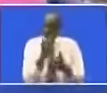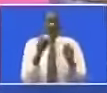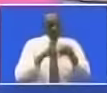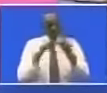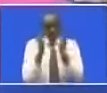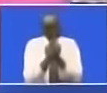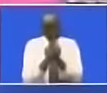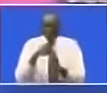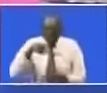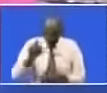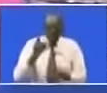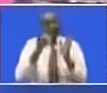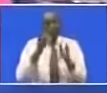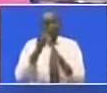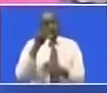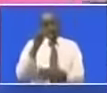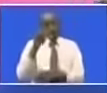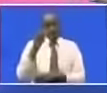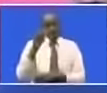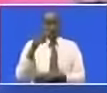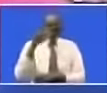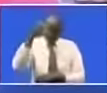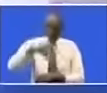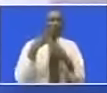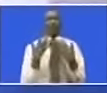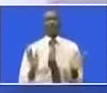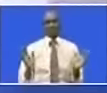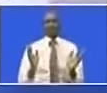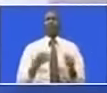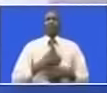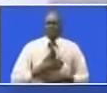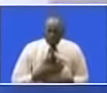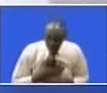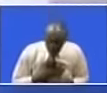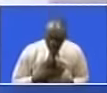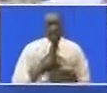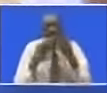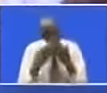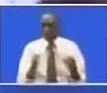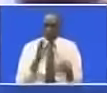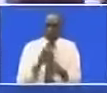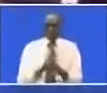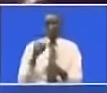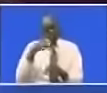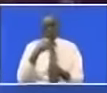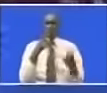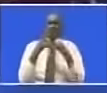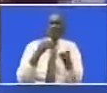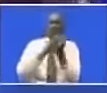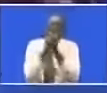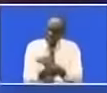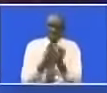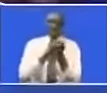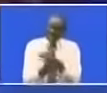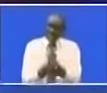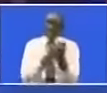UKAWA's presidential candidate Edward Lowassa has just cast his vote. Mheshimiwa, thank you for your time with us. You've been talking about mabadiliko. Your